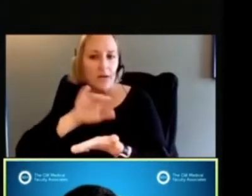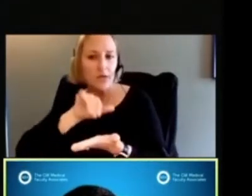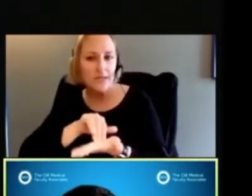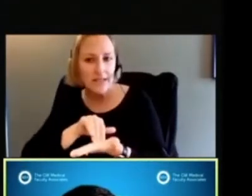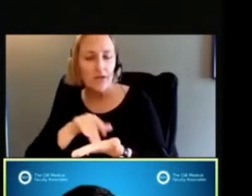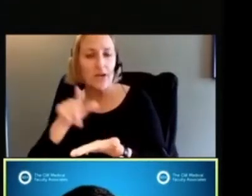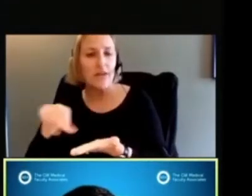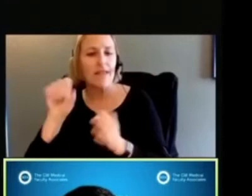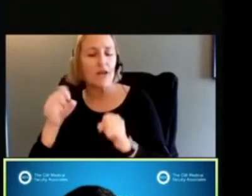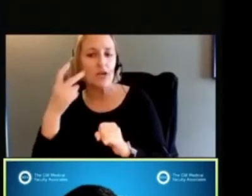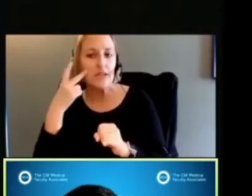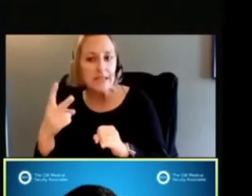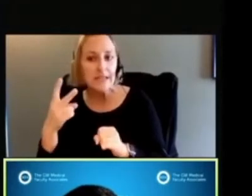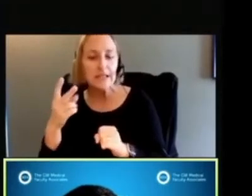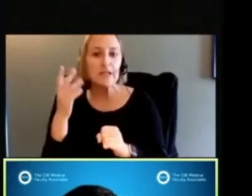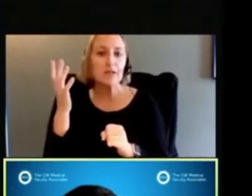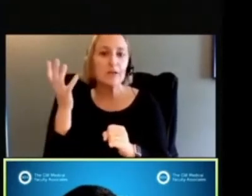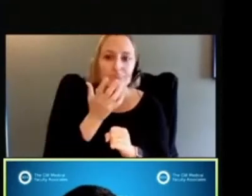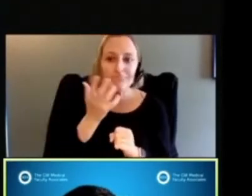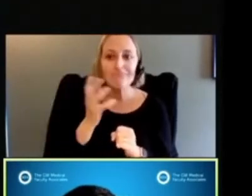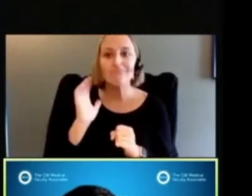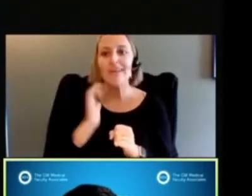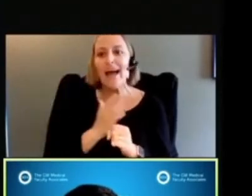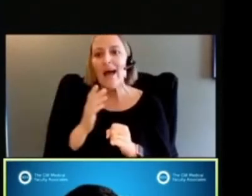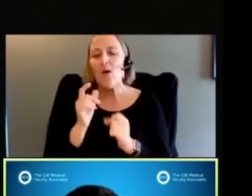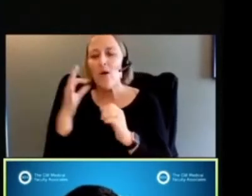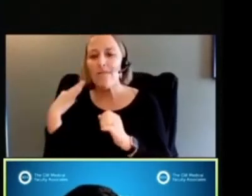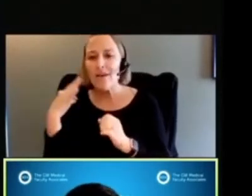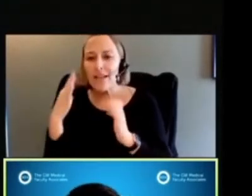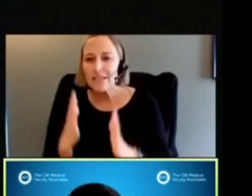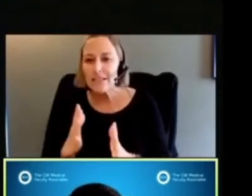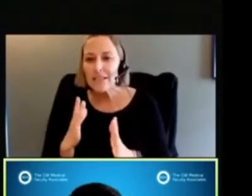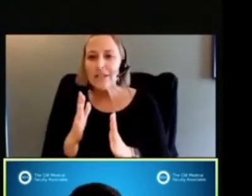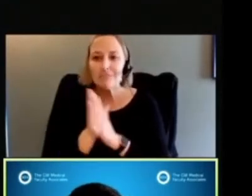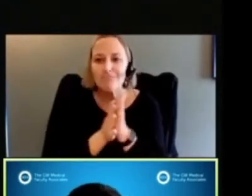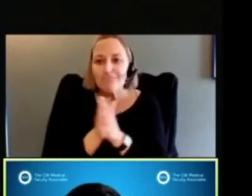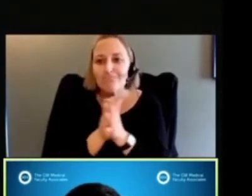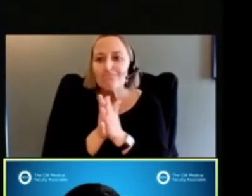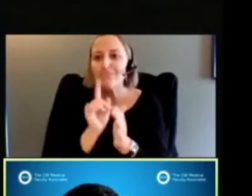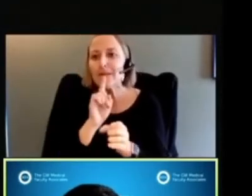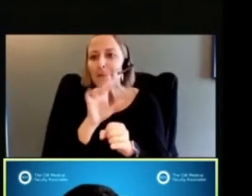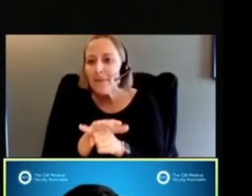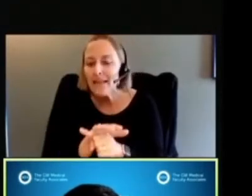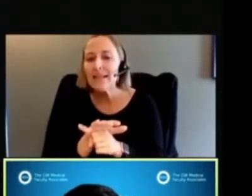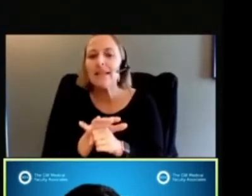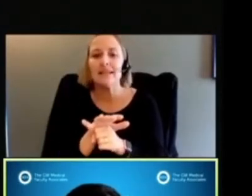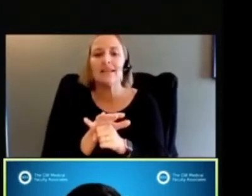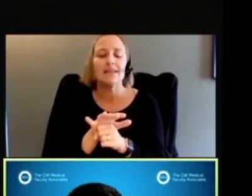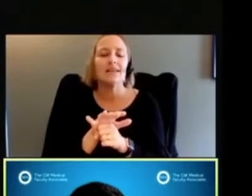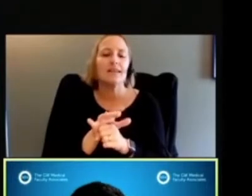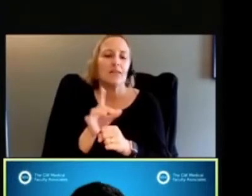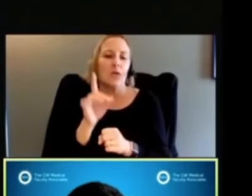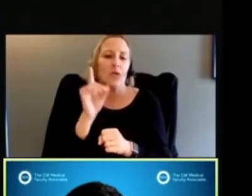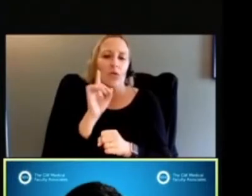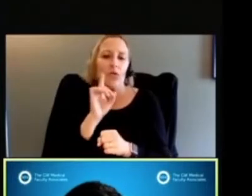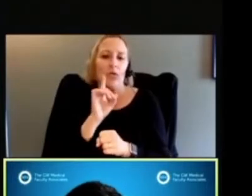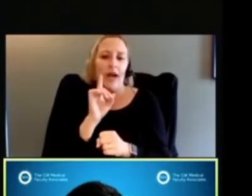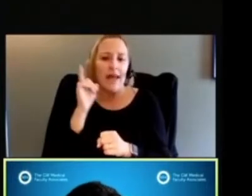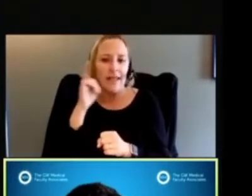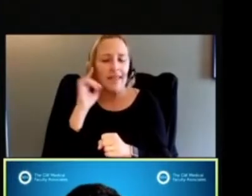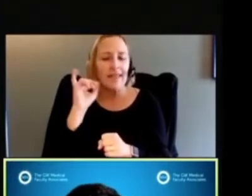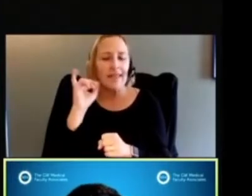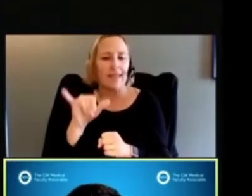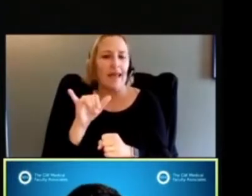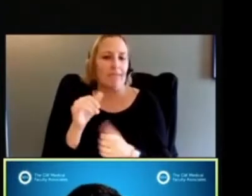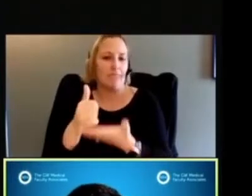our volunteers were, how committed they were, and how hard they worked to make this happen. And so I think it really did build relationships on both